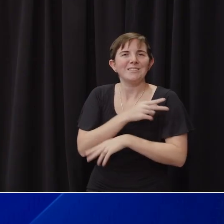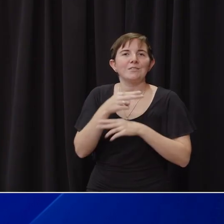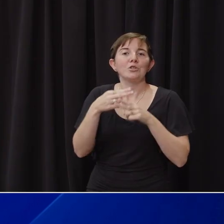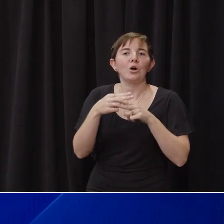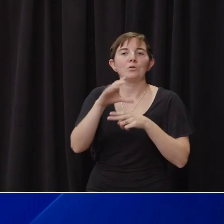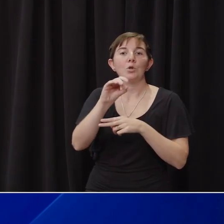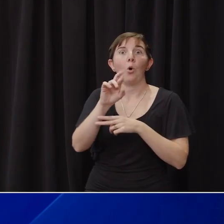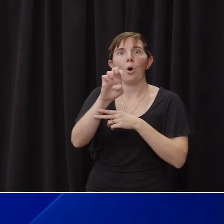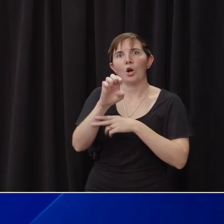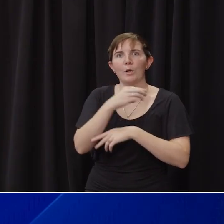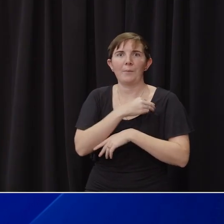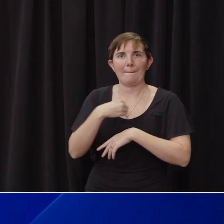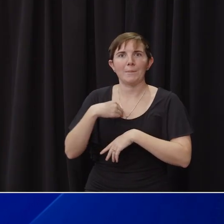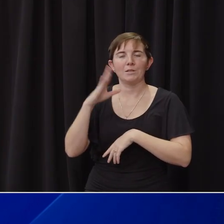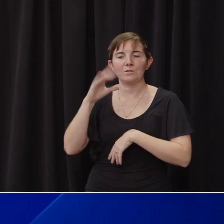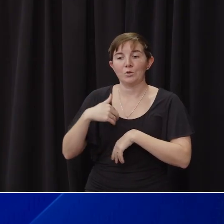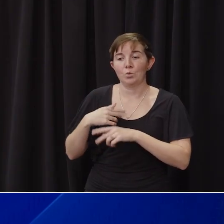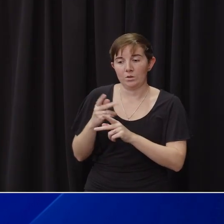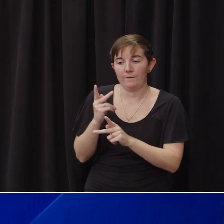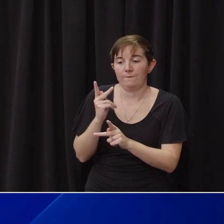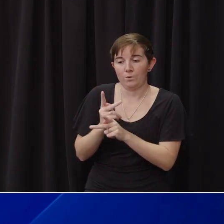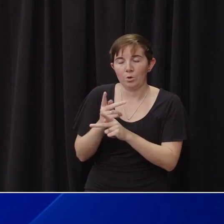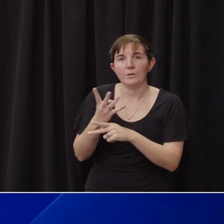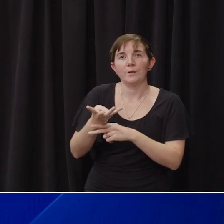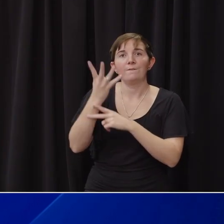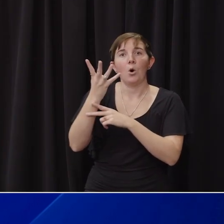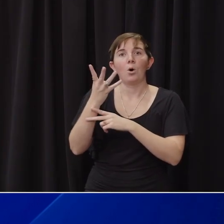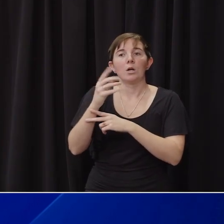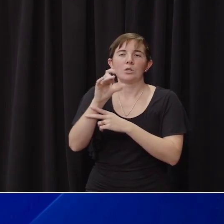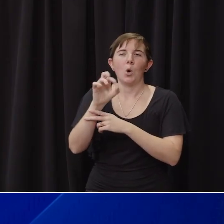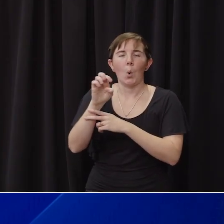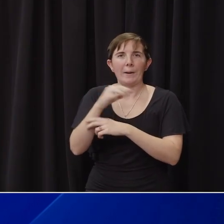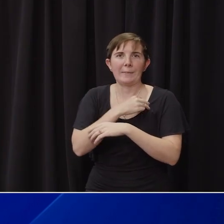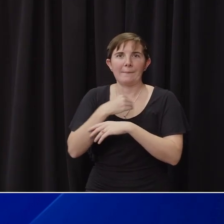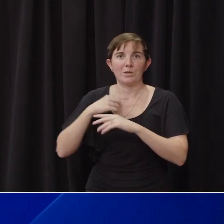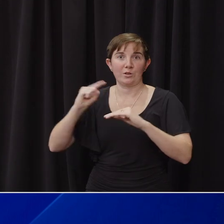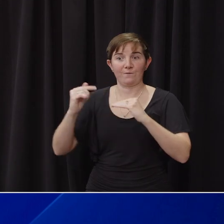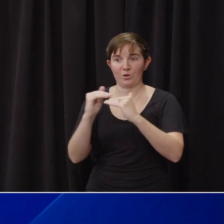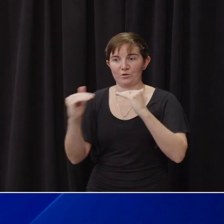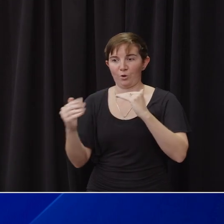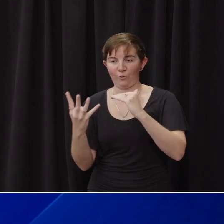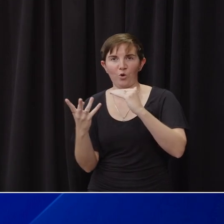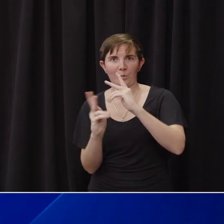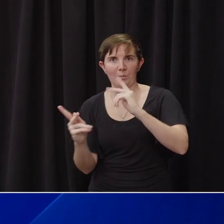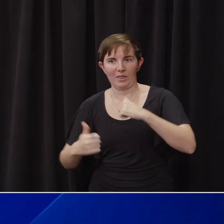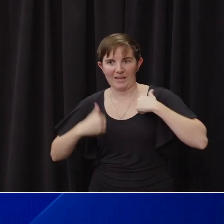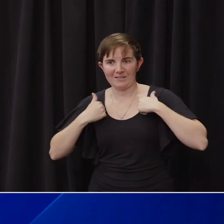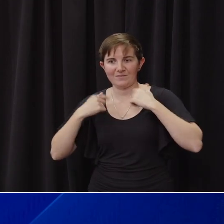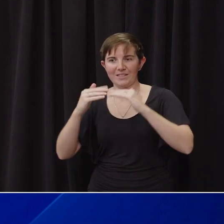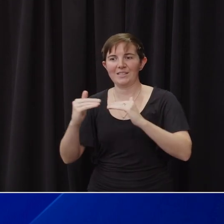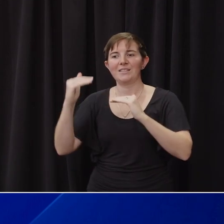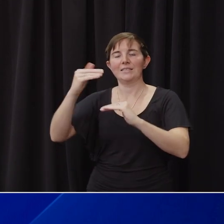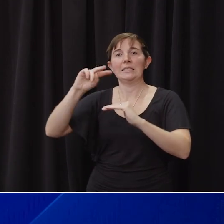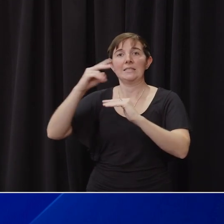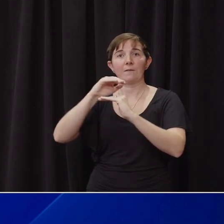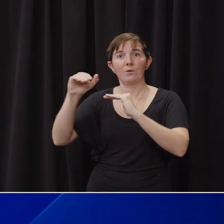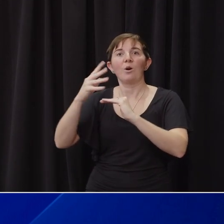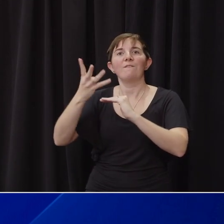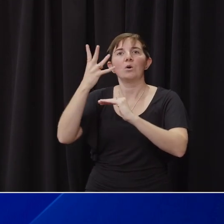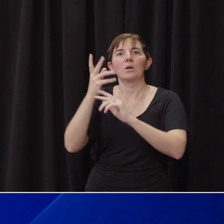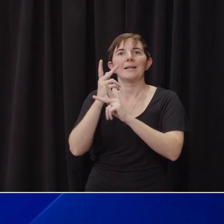members, so it will house 4 core members on the first floor, and then 4 caregivers on the second